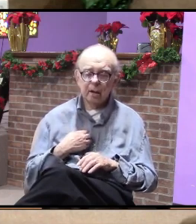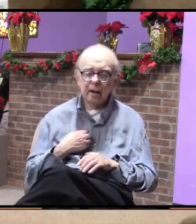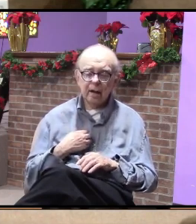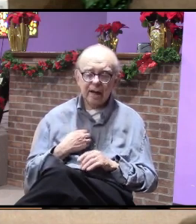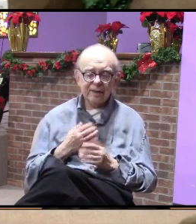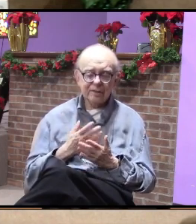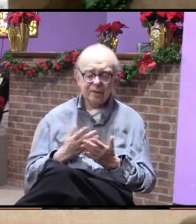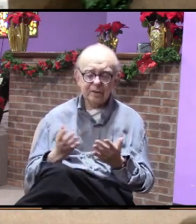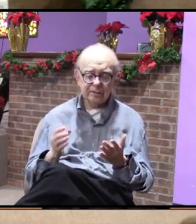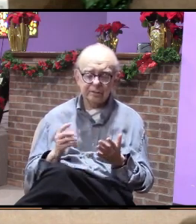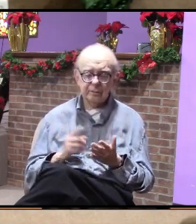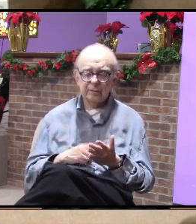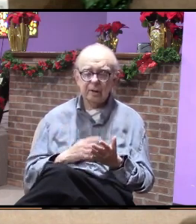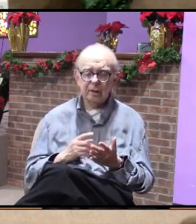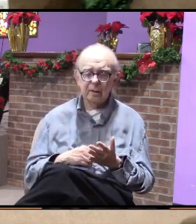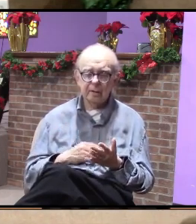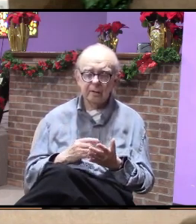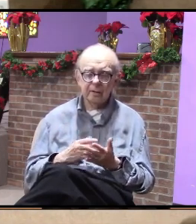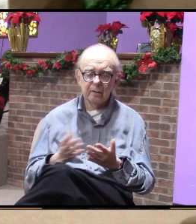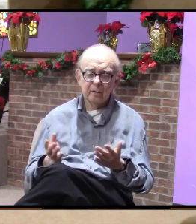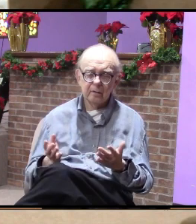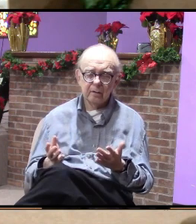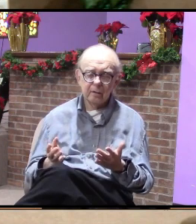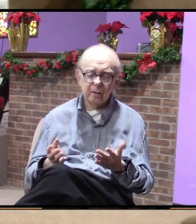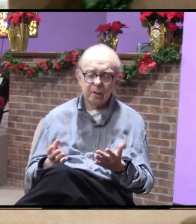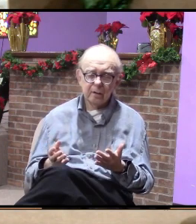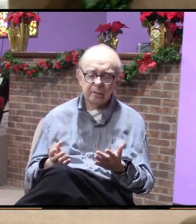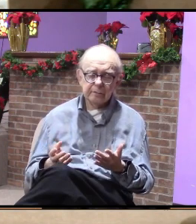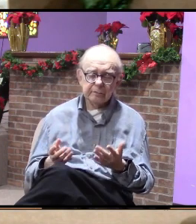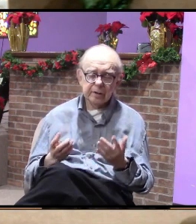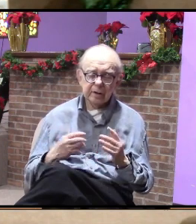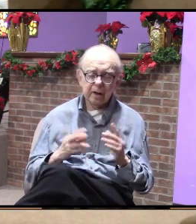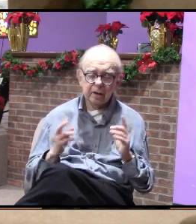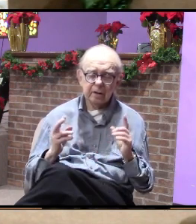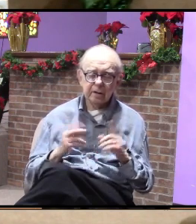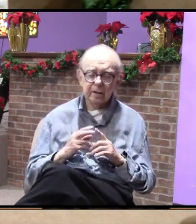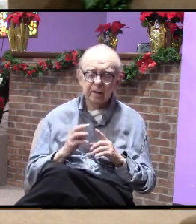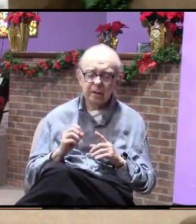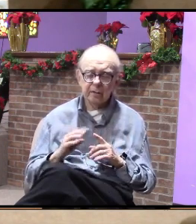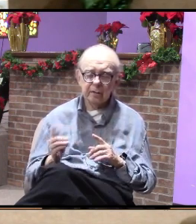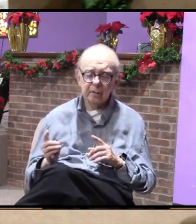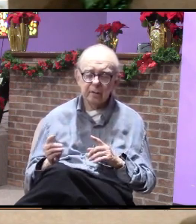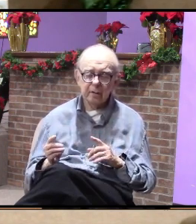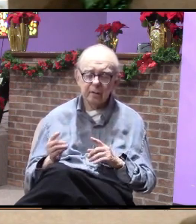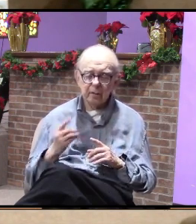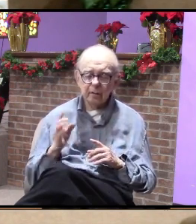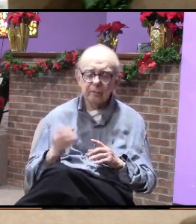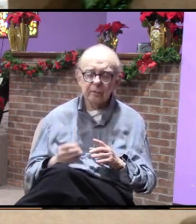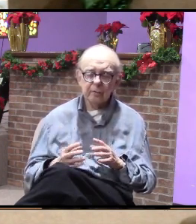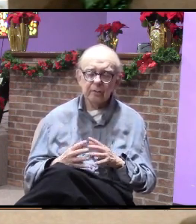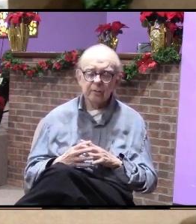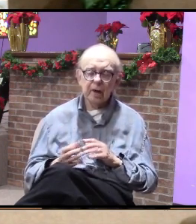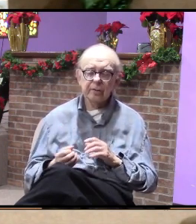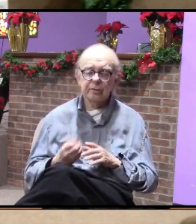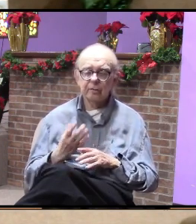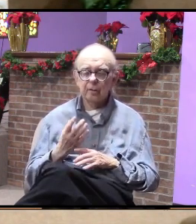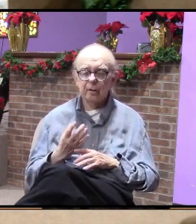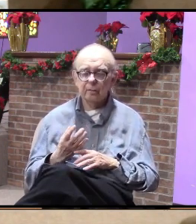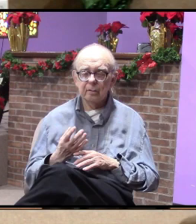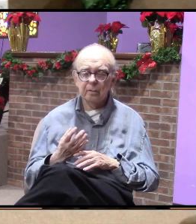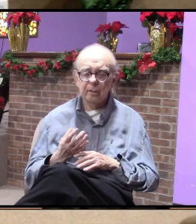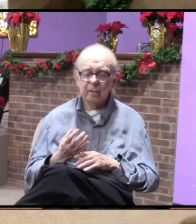sometimes. There are sometimes you've got to cut down the weeds in order for the grass to grow.